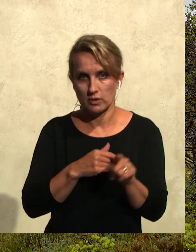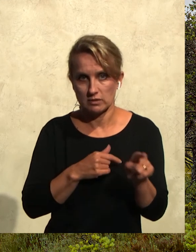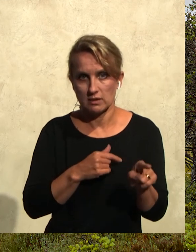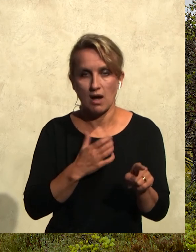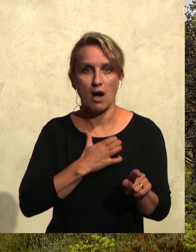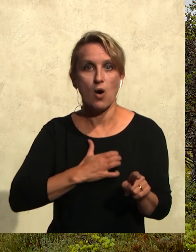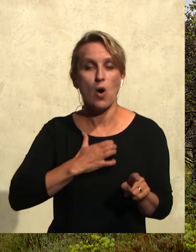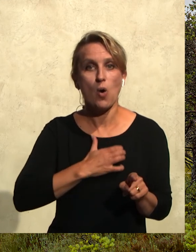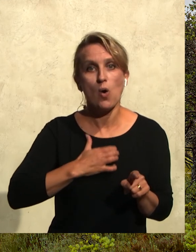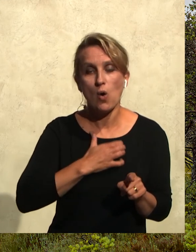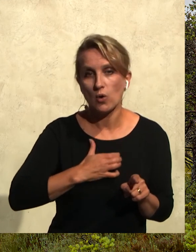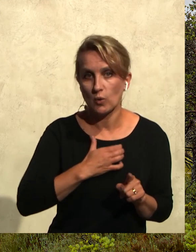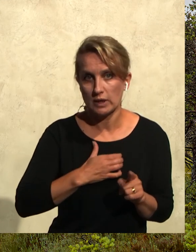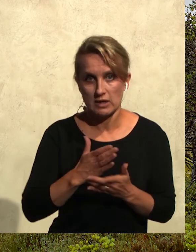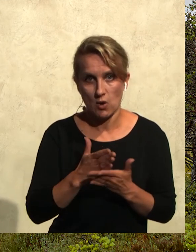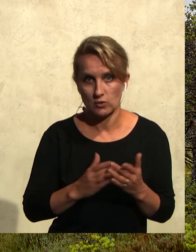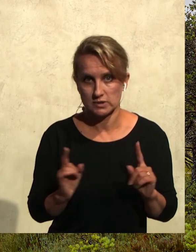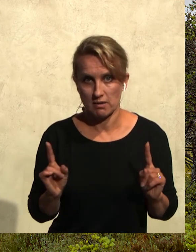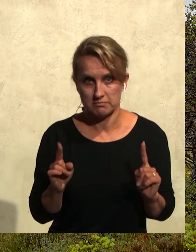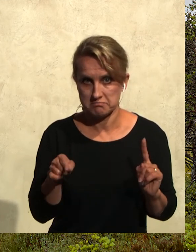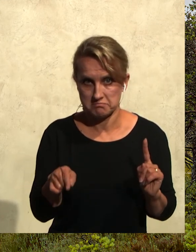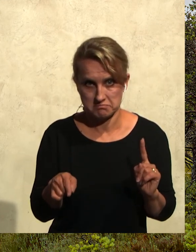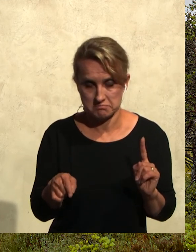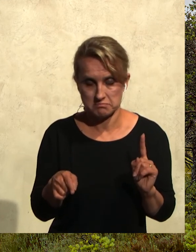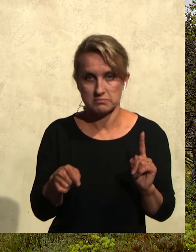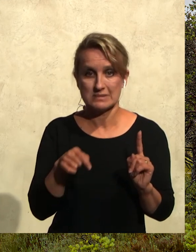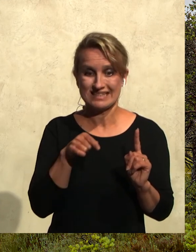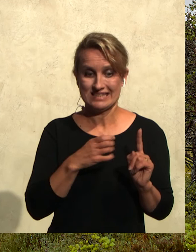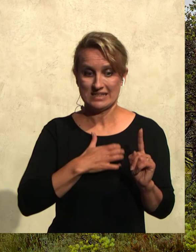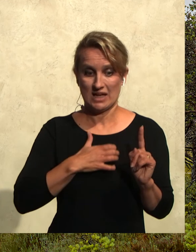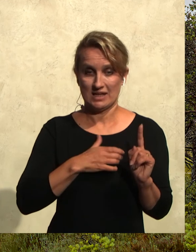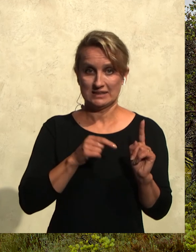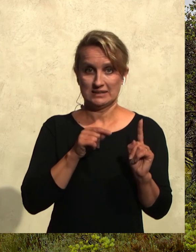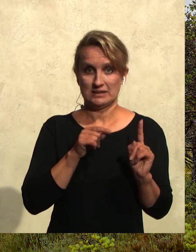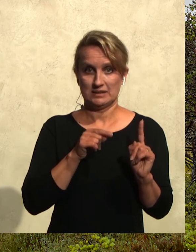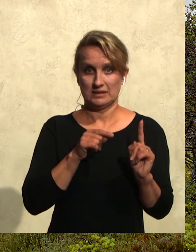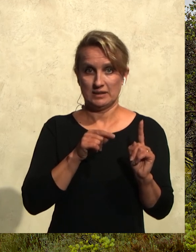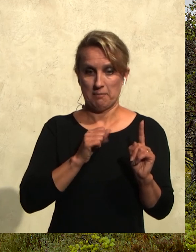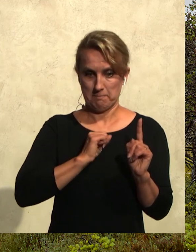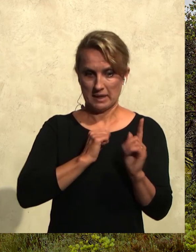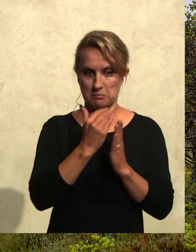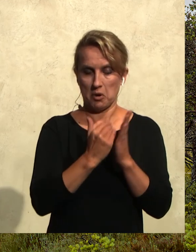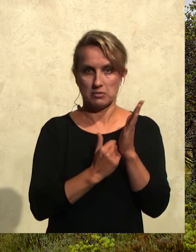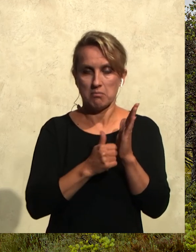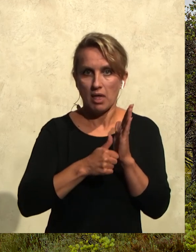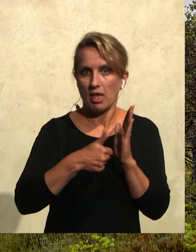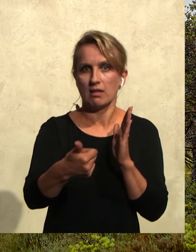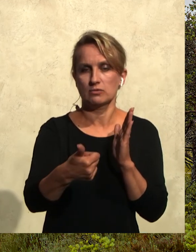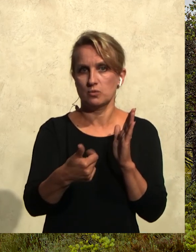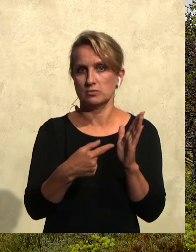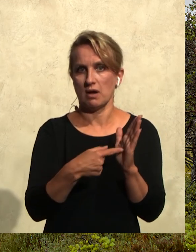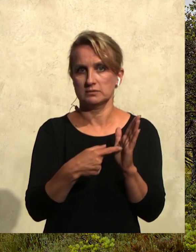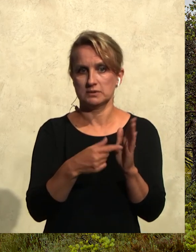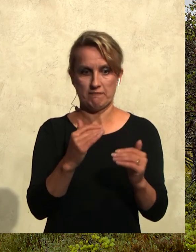is to understand about what made this program successful and compared to other programs which maybe have been less